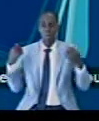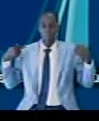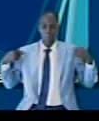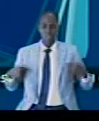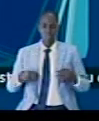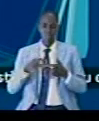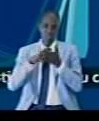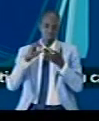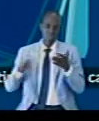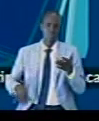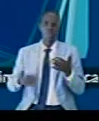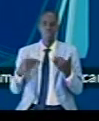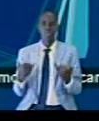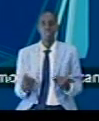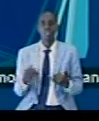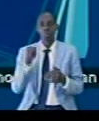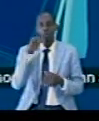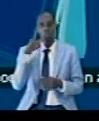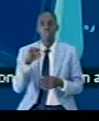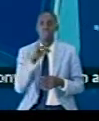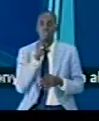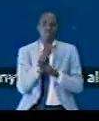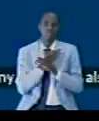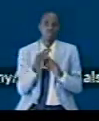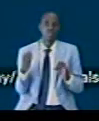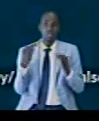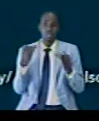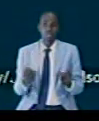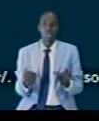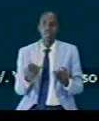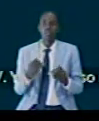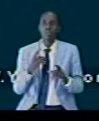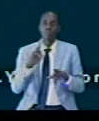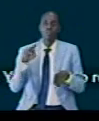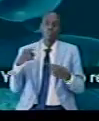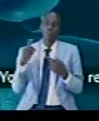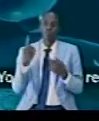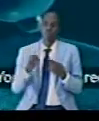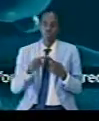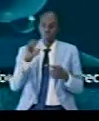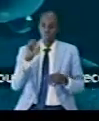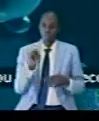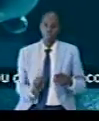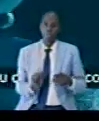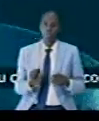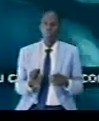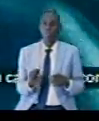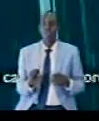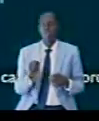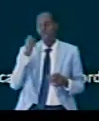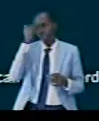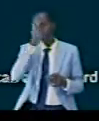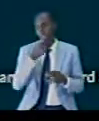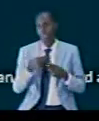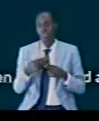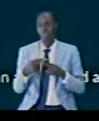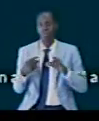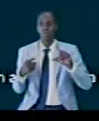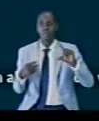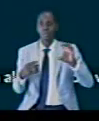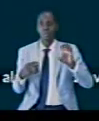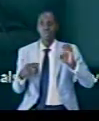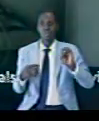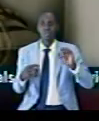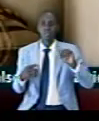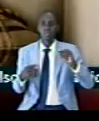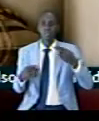now I am free." We now take you to Southern Africa, Lesotho, live.